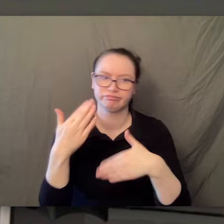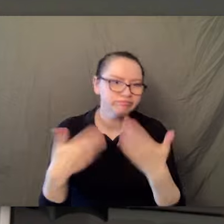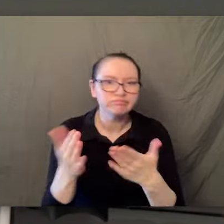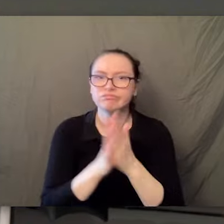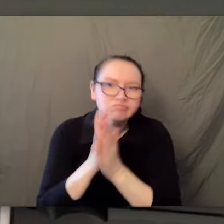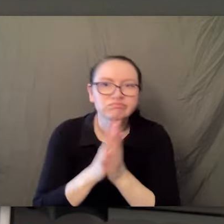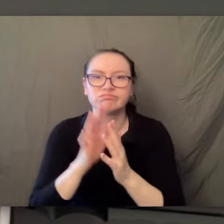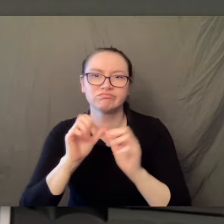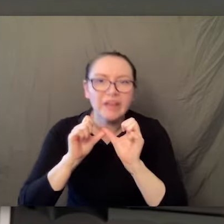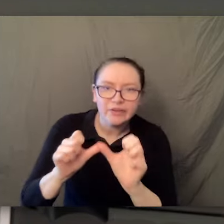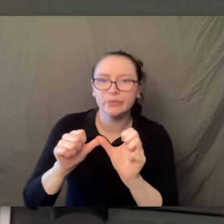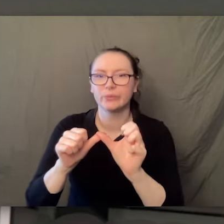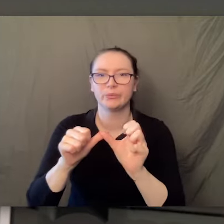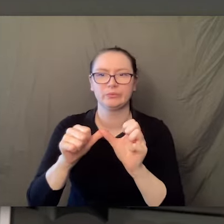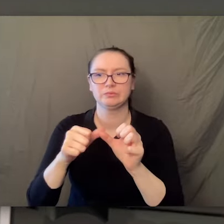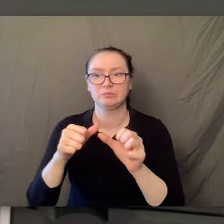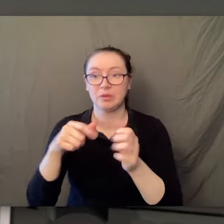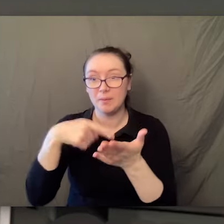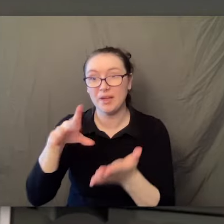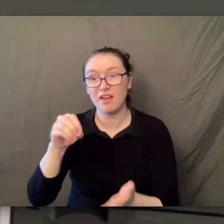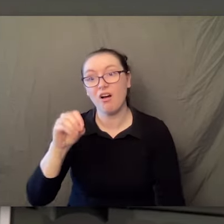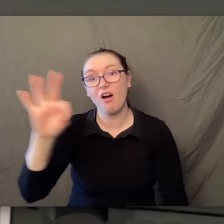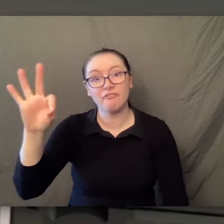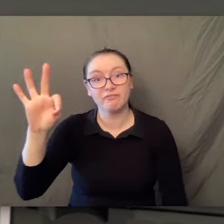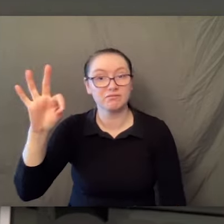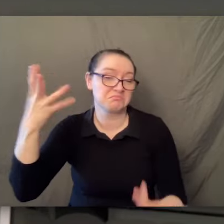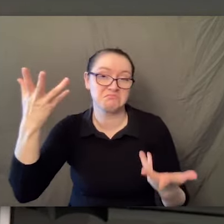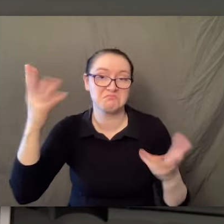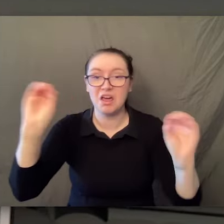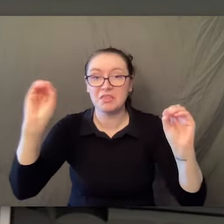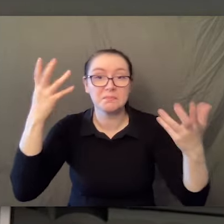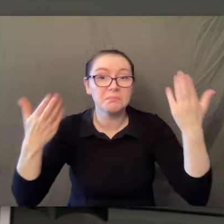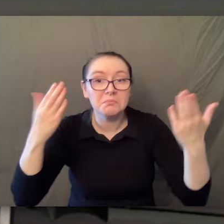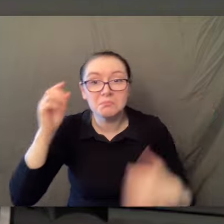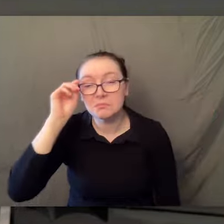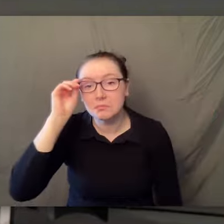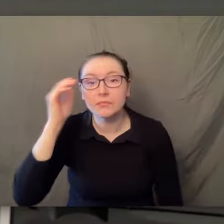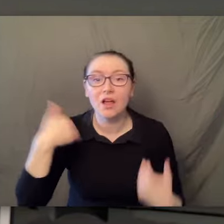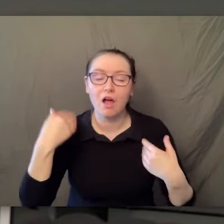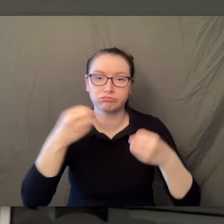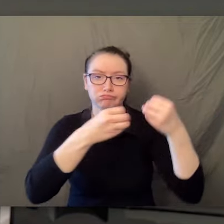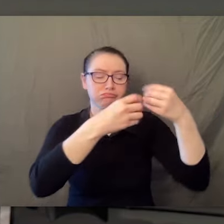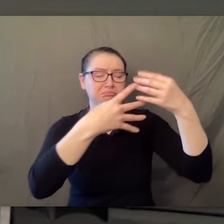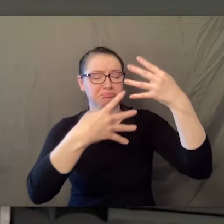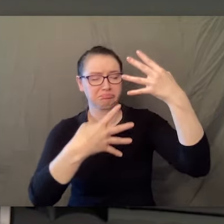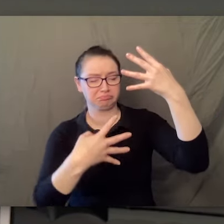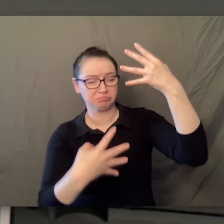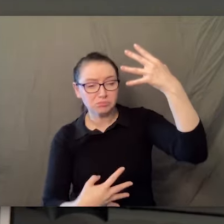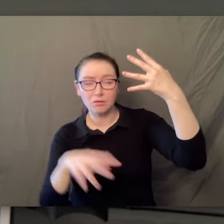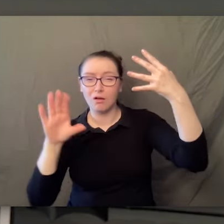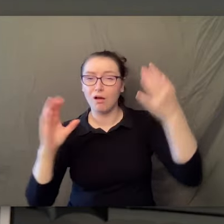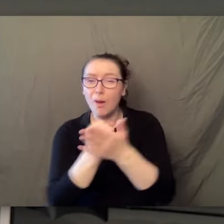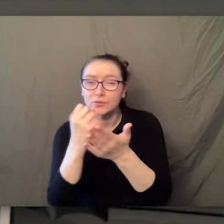with no promise or guarantee of any kind of payoff for the effort that you're about to put in. And there's a million opportunities out there. How are you